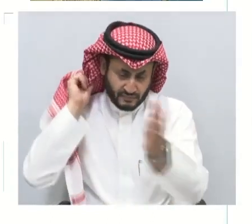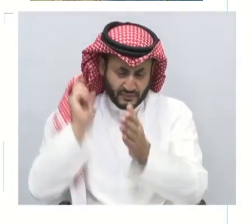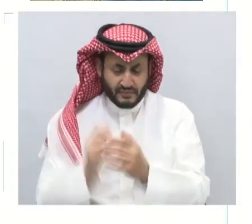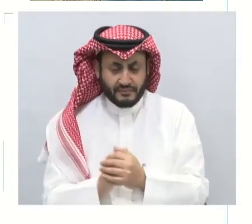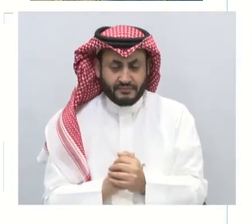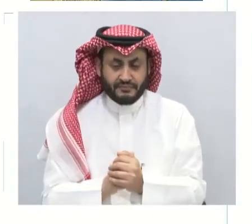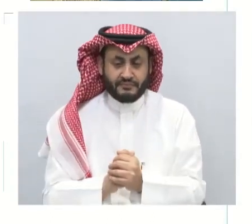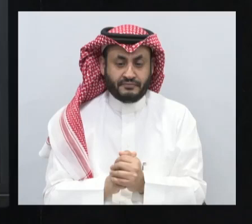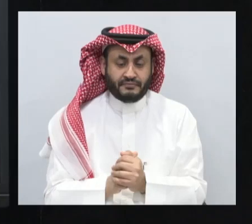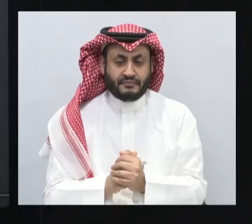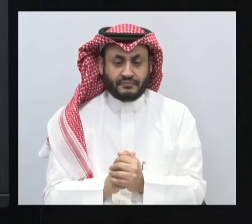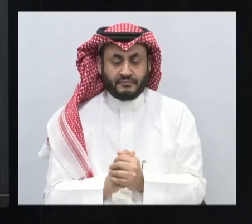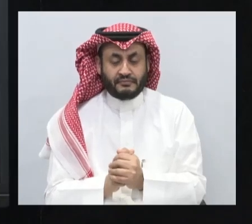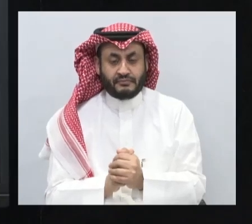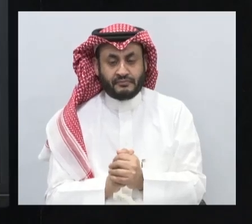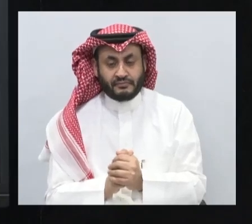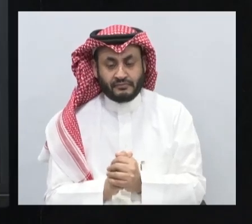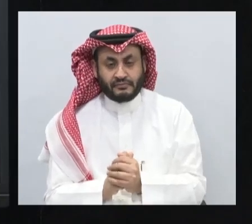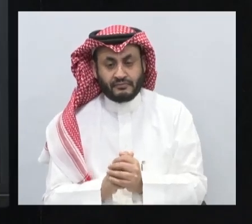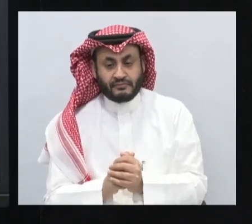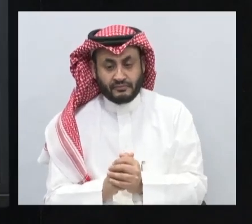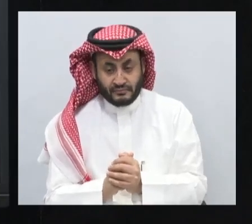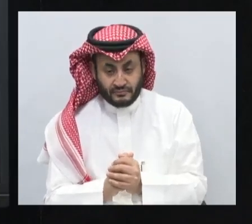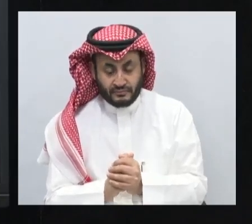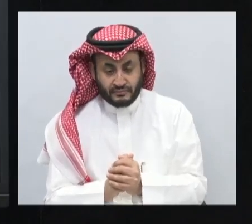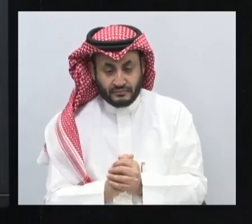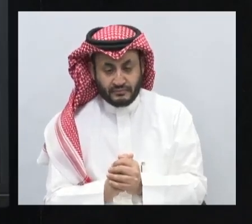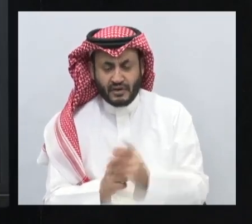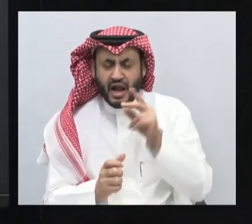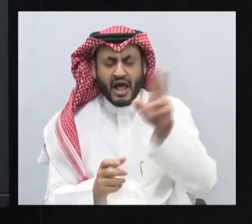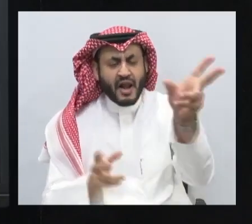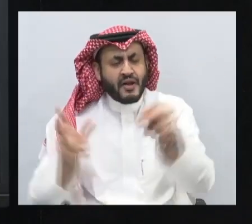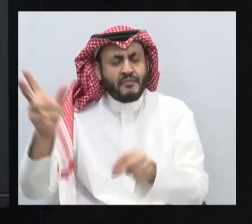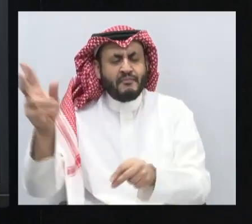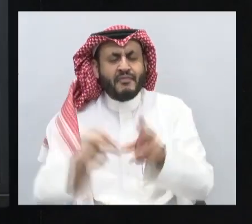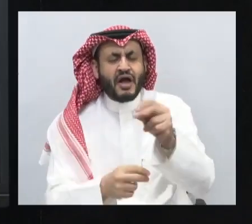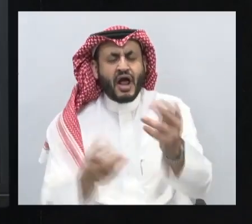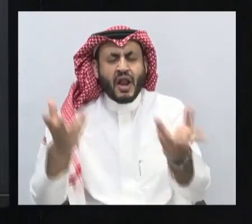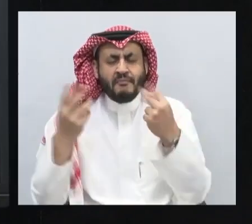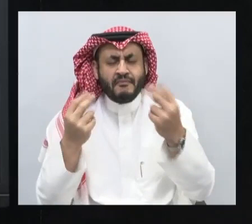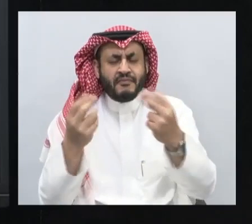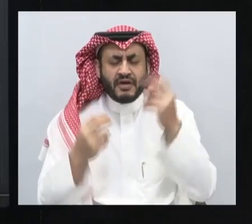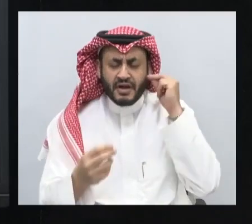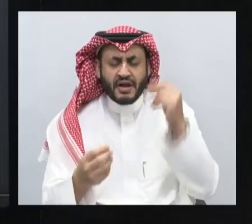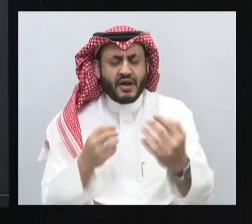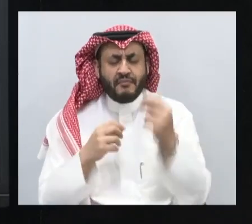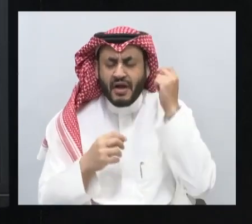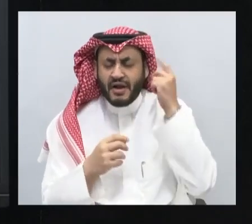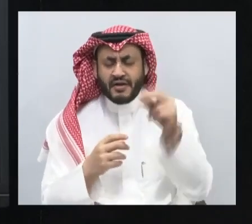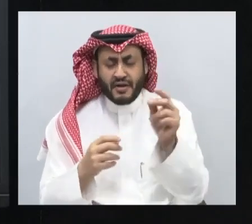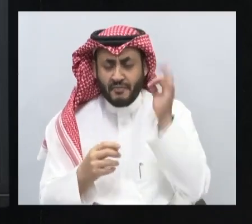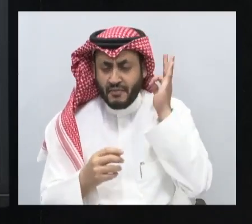we start listening, as we said before, you have to gather as much information as you can about what you are going to listen.